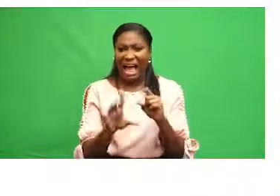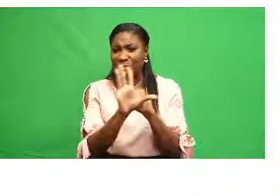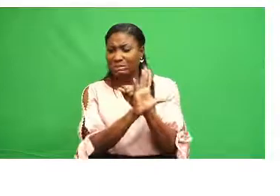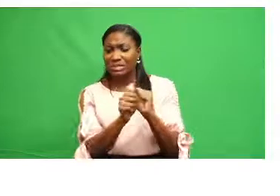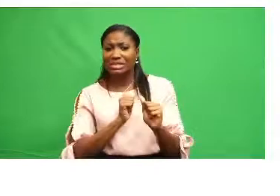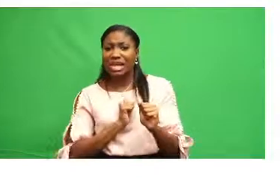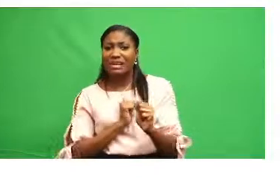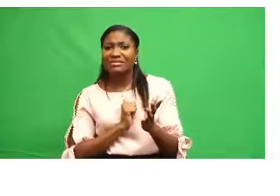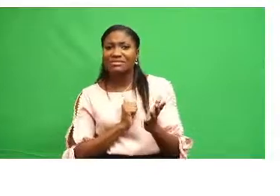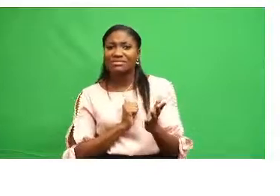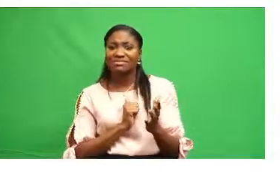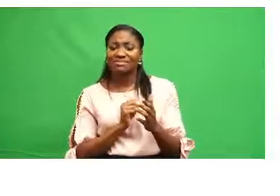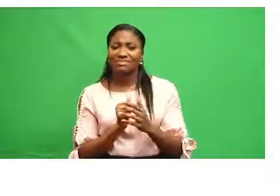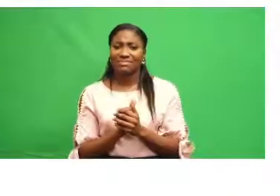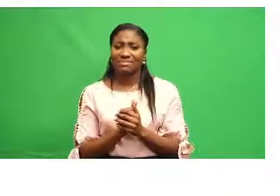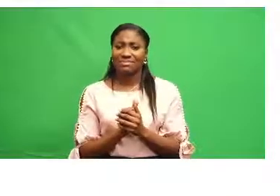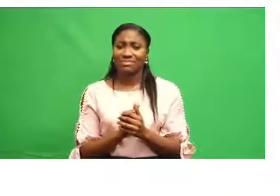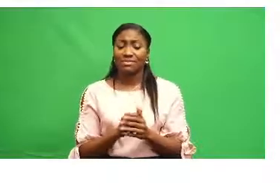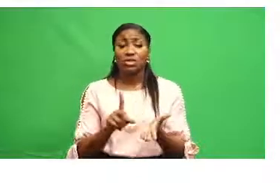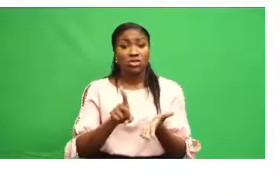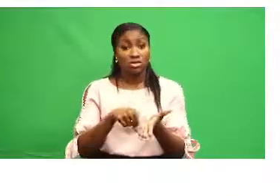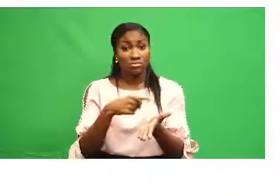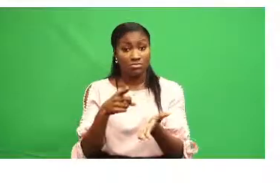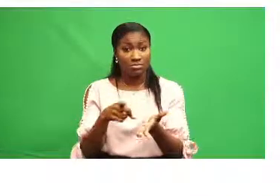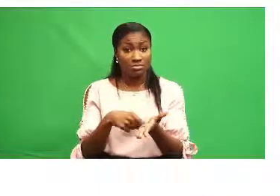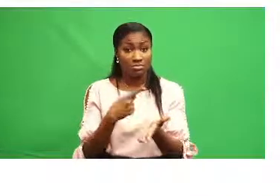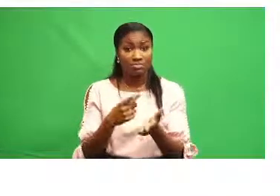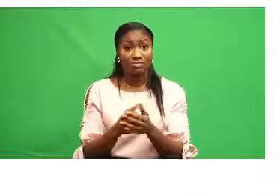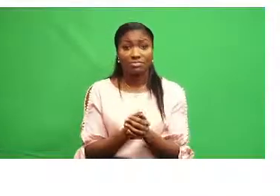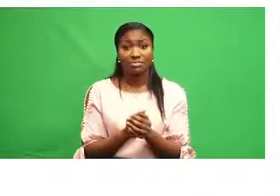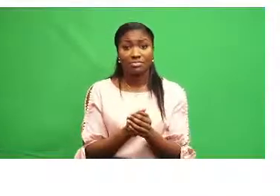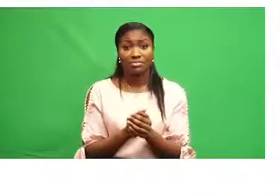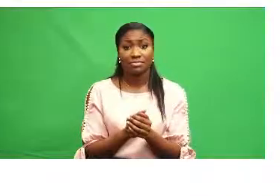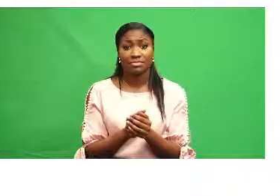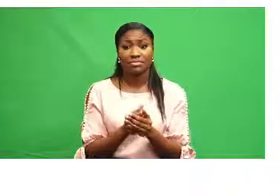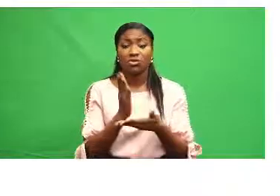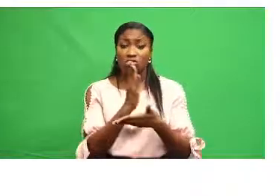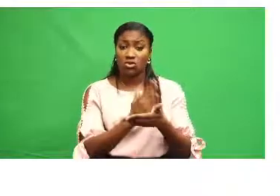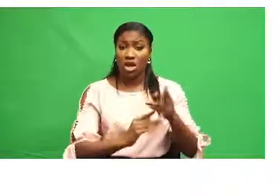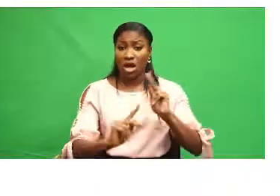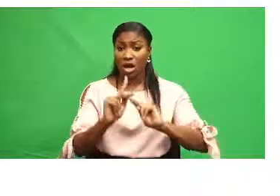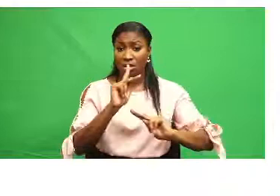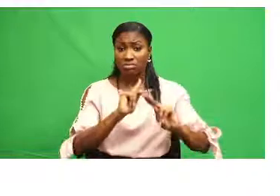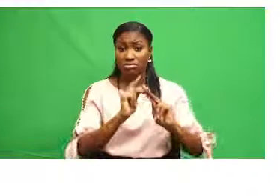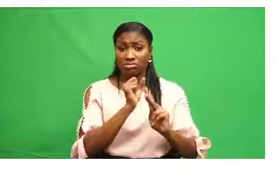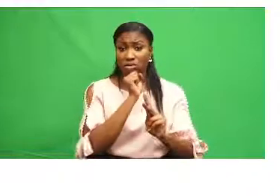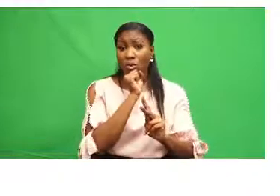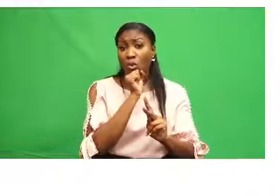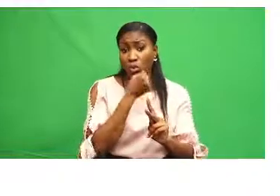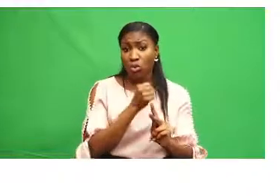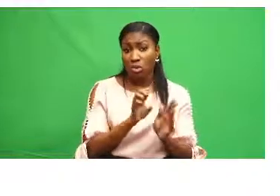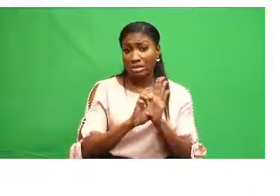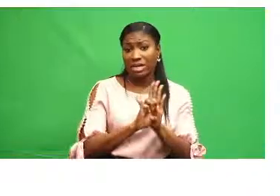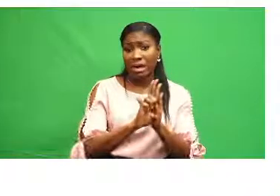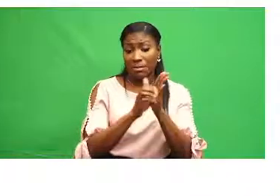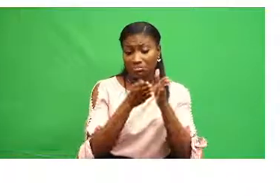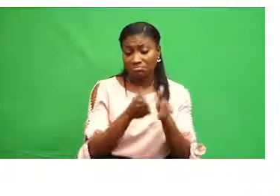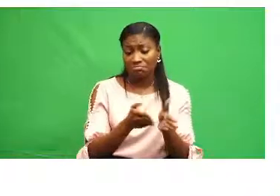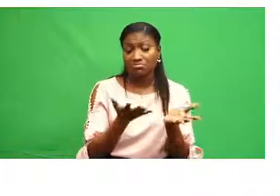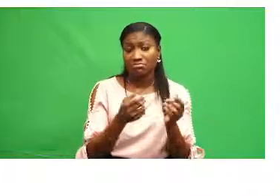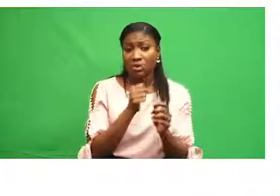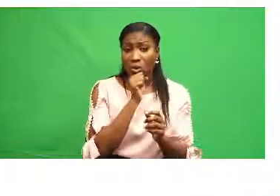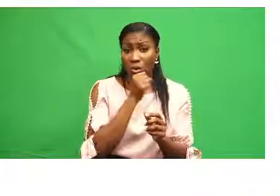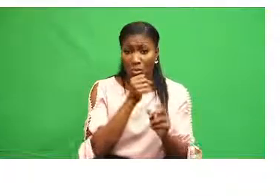importantly, let's consider the elderly who has, let's see, 3